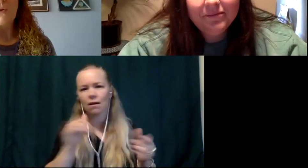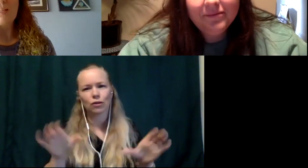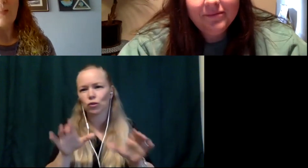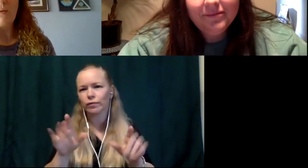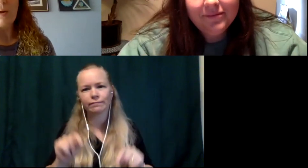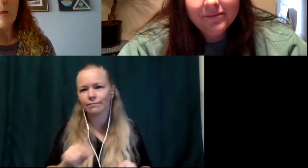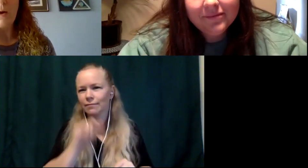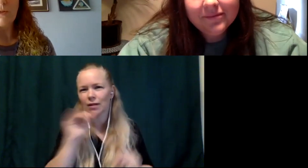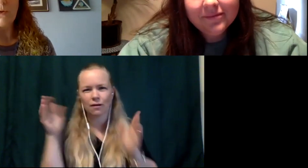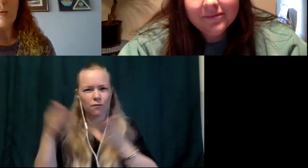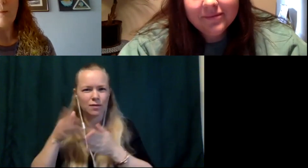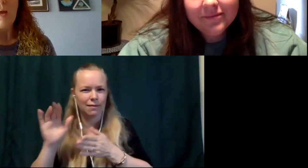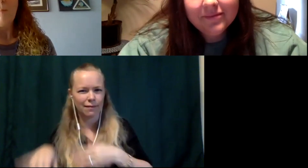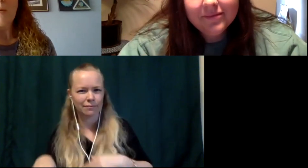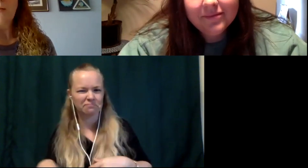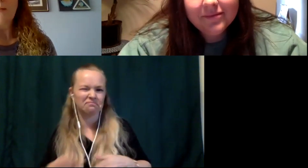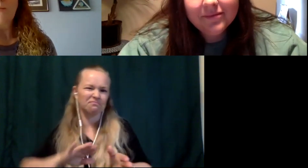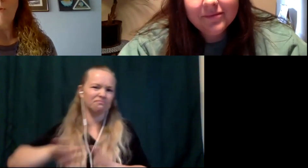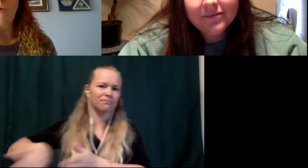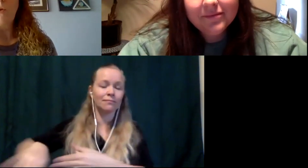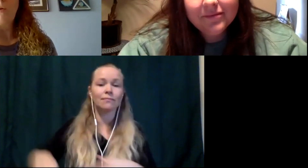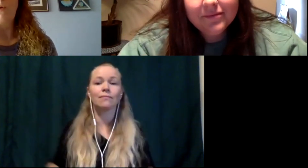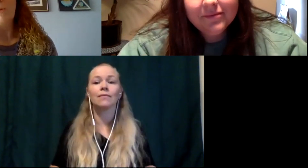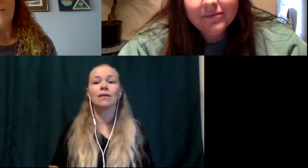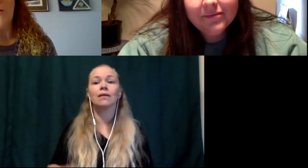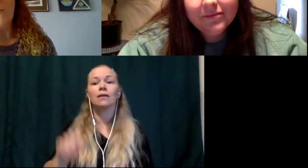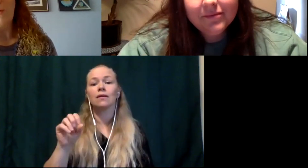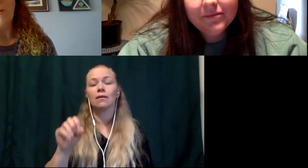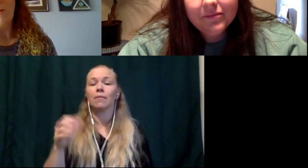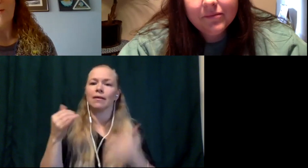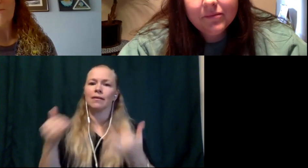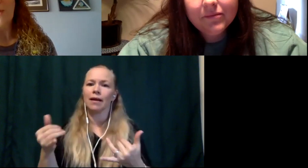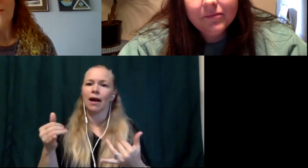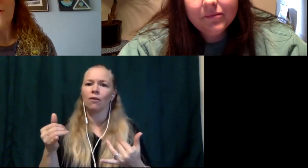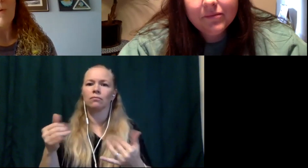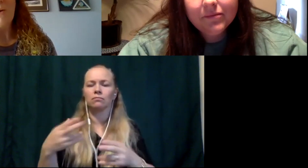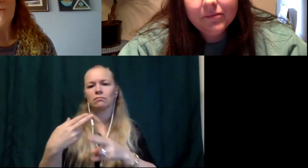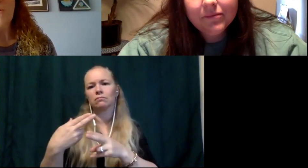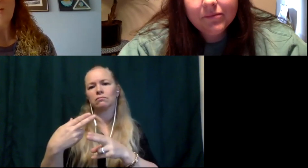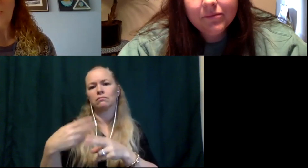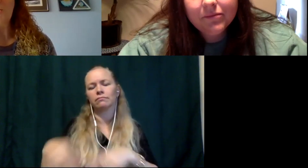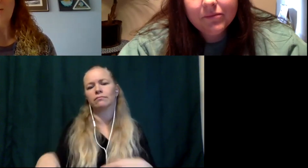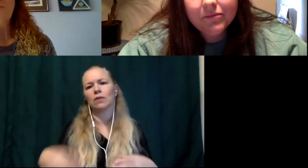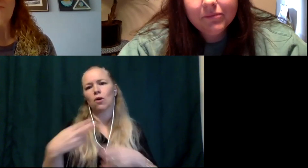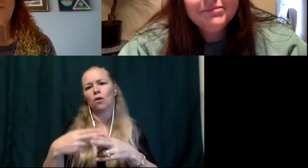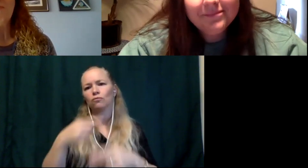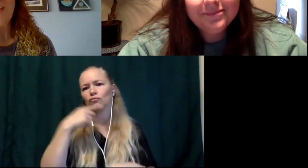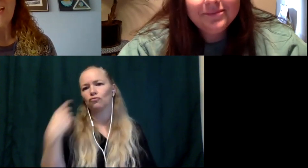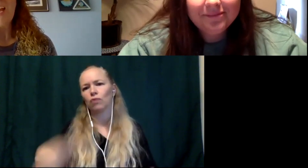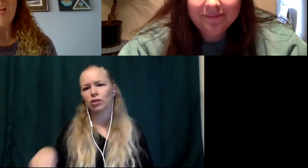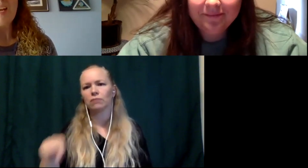We're not gonna focus on that right now. But the Soviet Union, or which is now the now known as Russia,